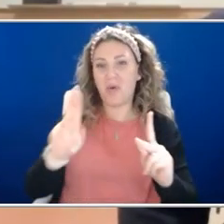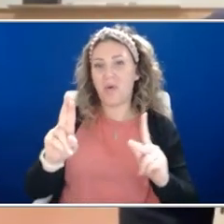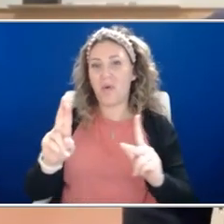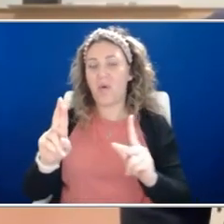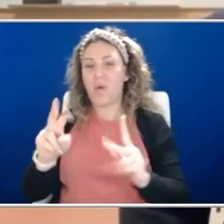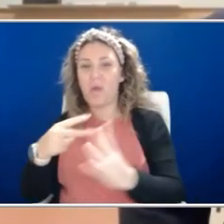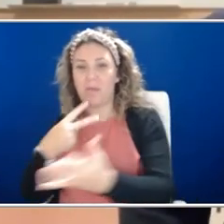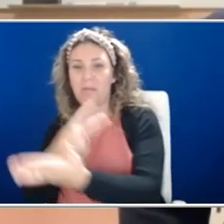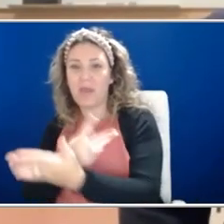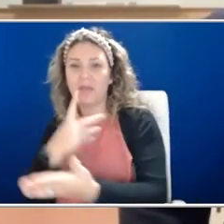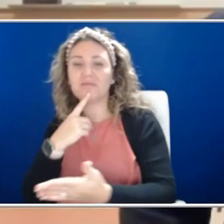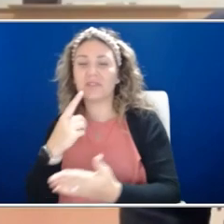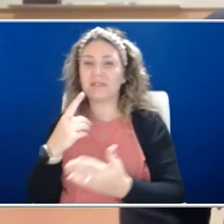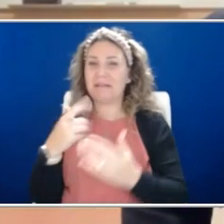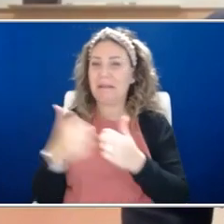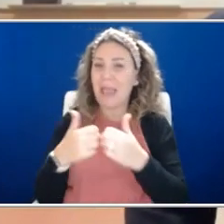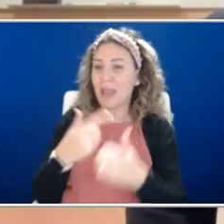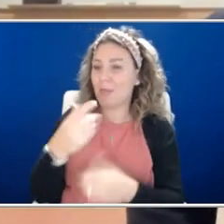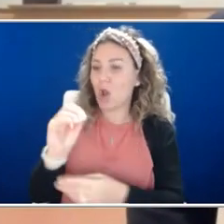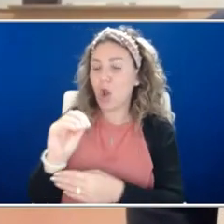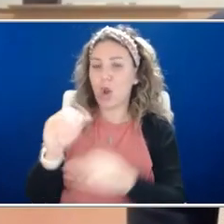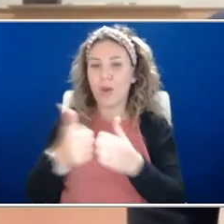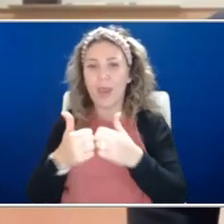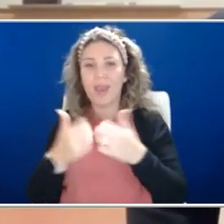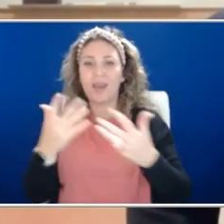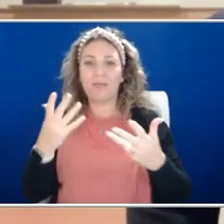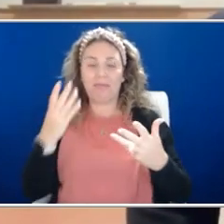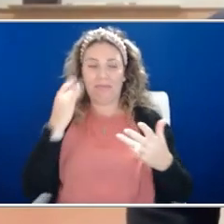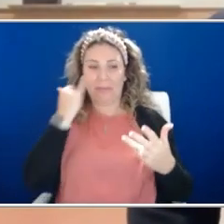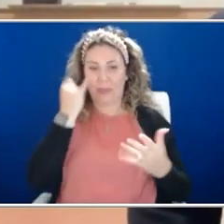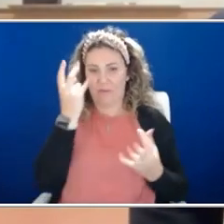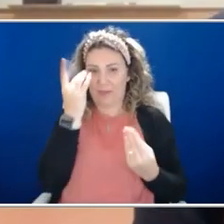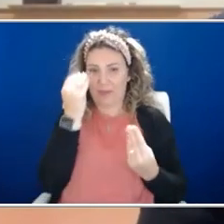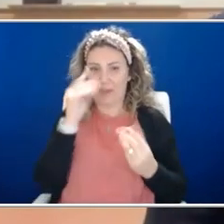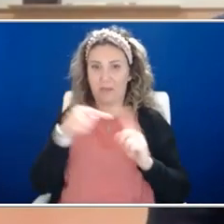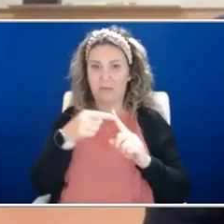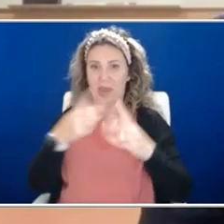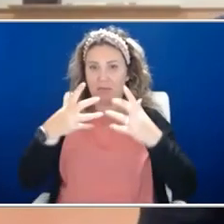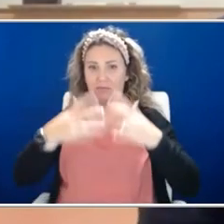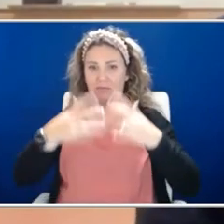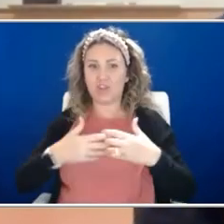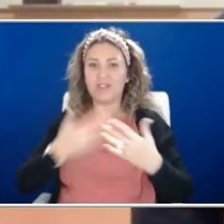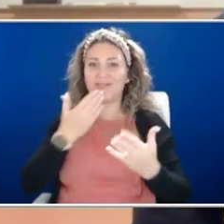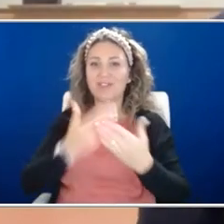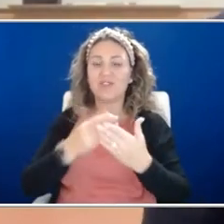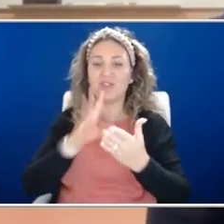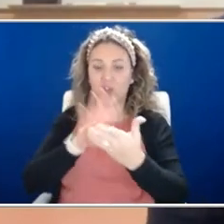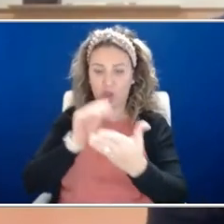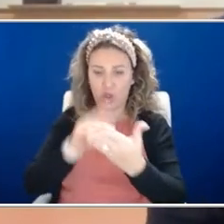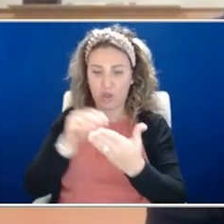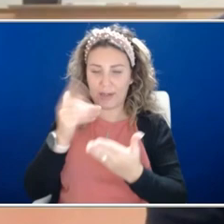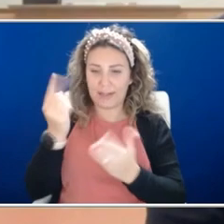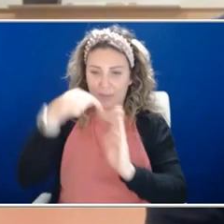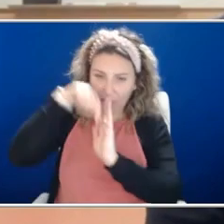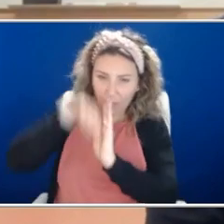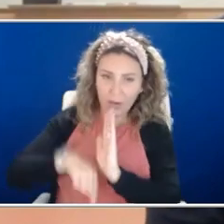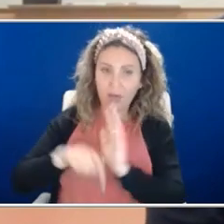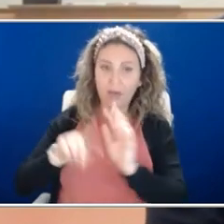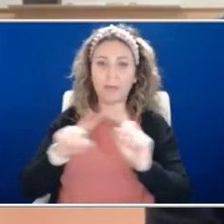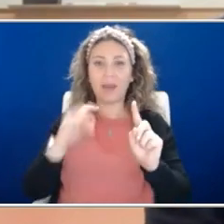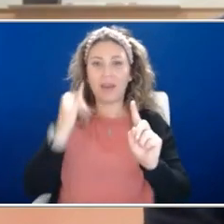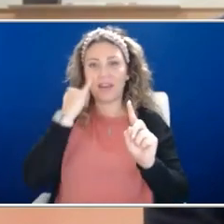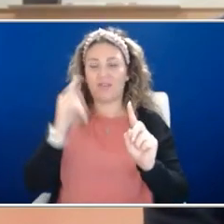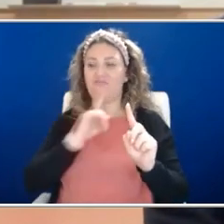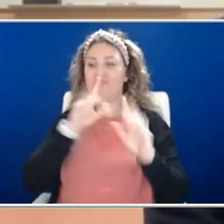called the Go game. And, you know, really, if you think about machines are really good at learning something deep. But if the real